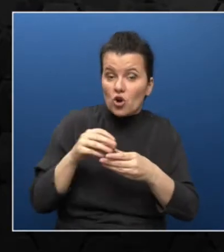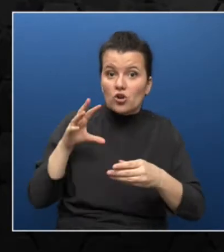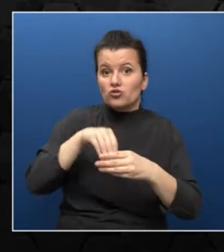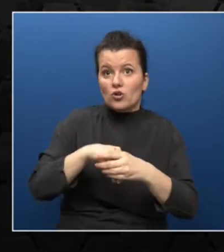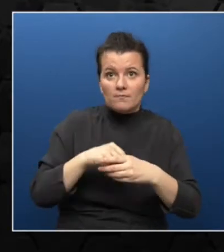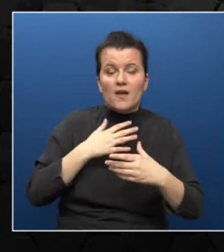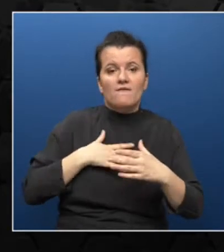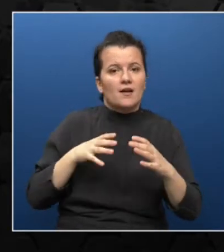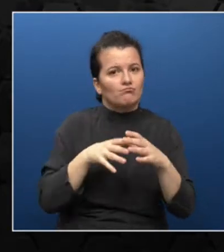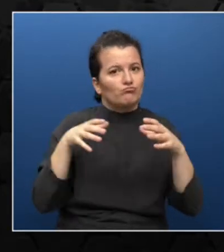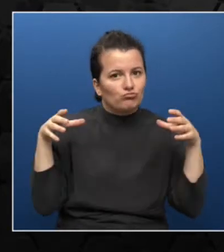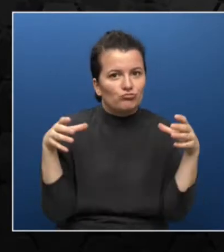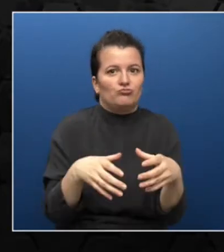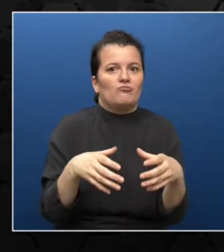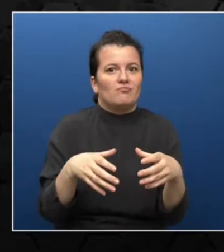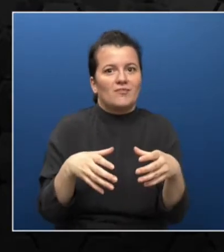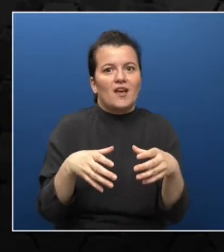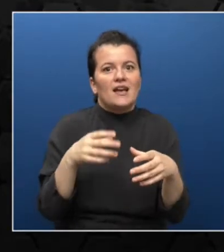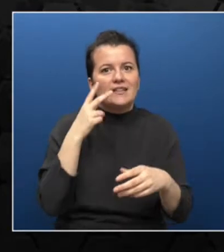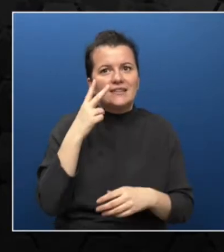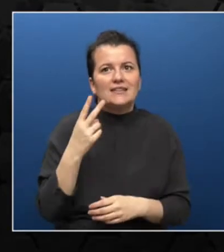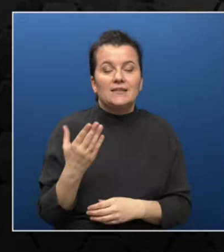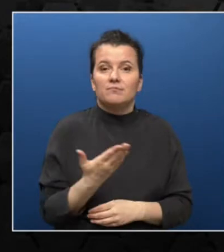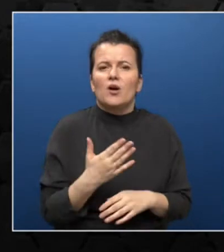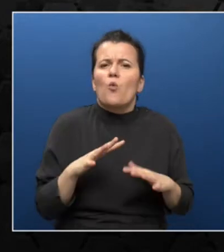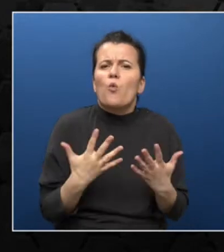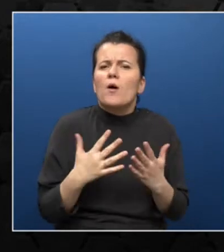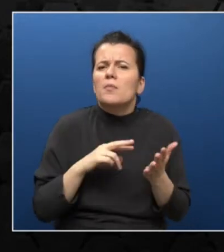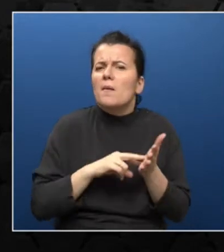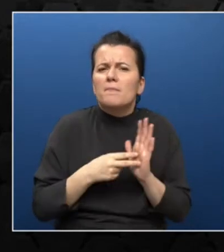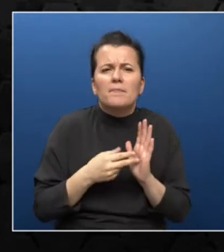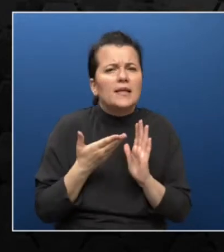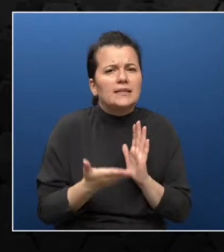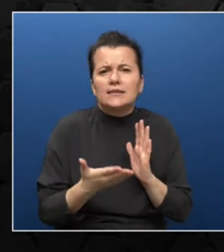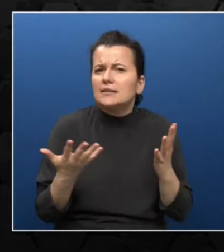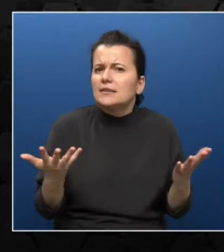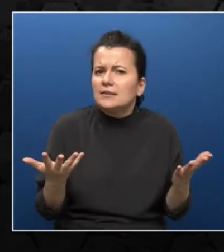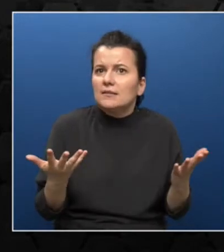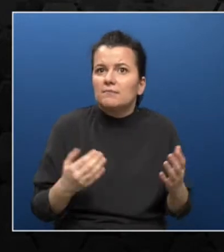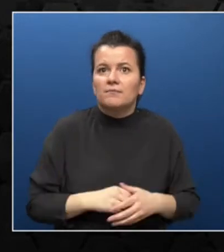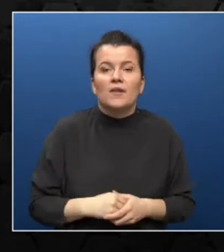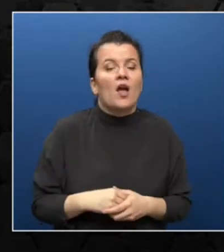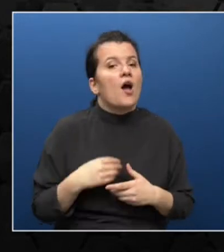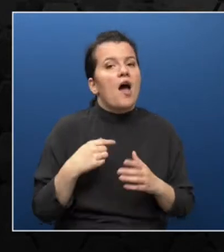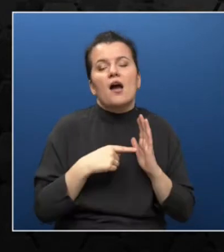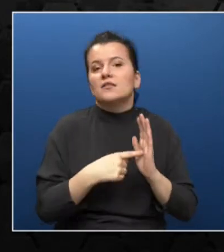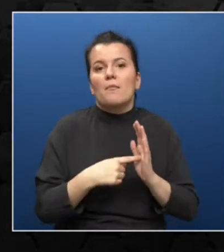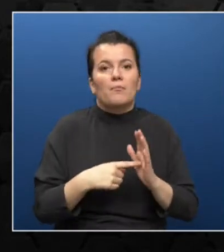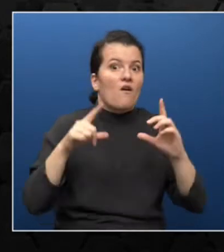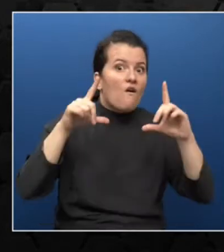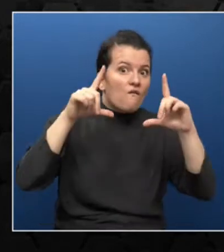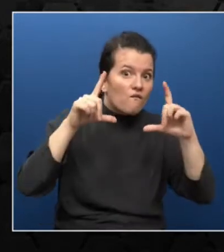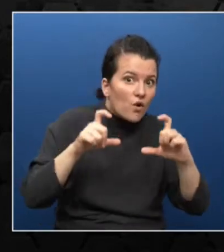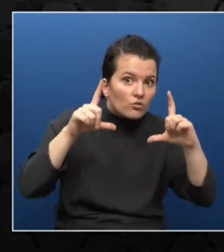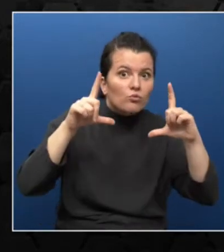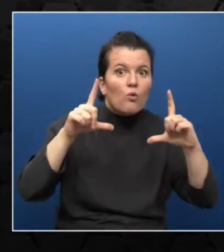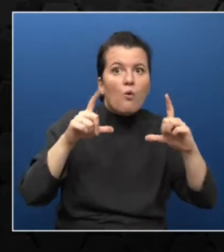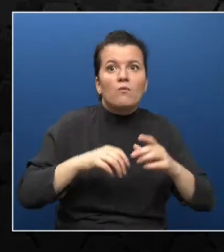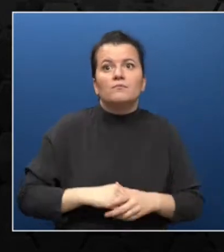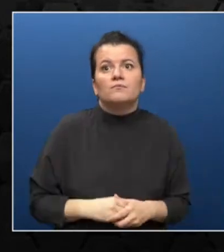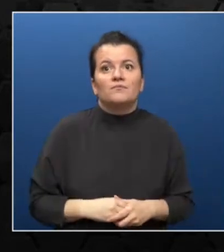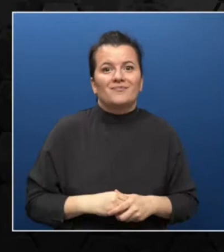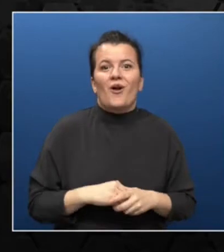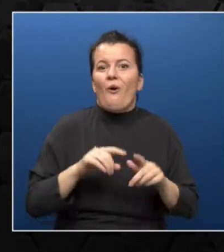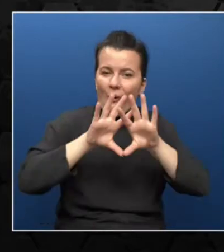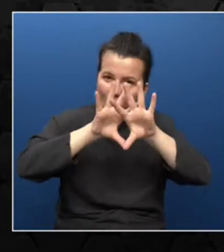over here. Basically, the idea over here is that taking pictures from all the particular attendees and merging